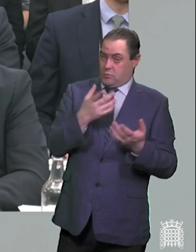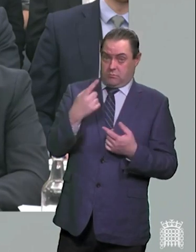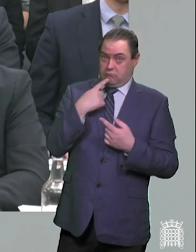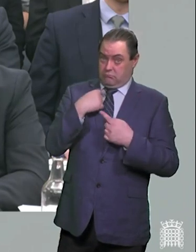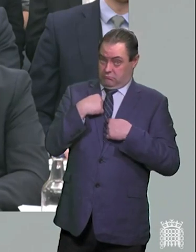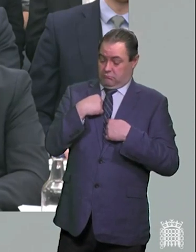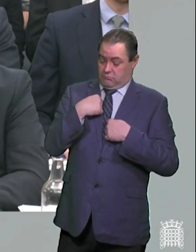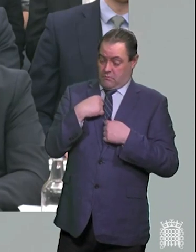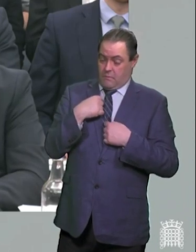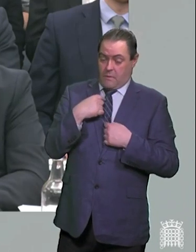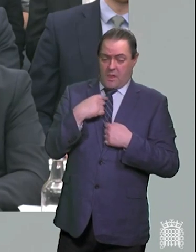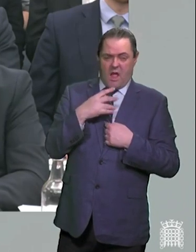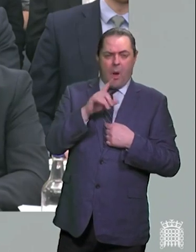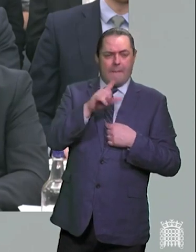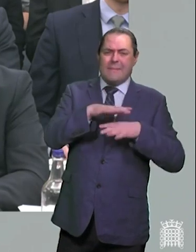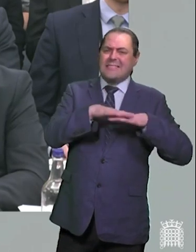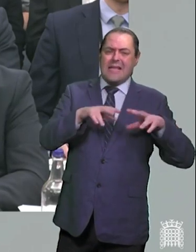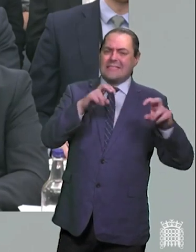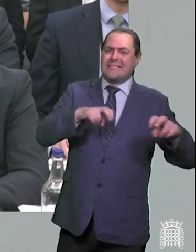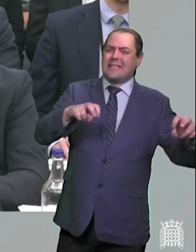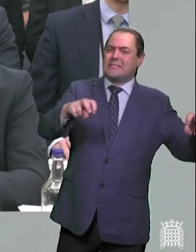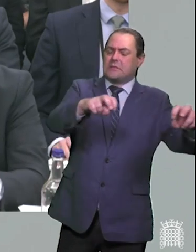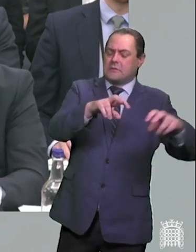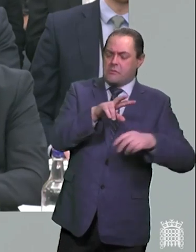He said that people were sitting at their desks,